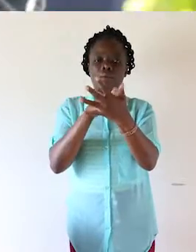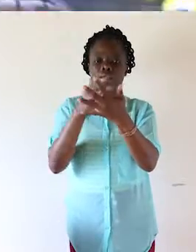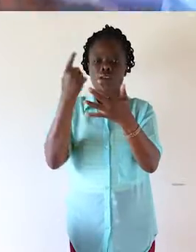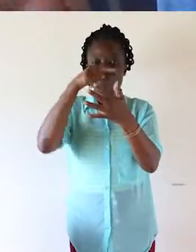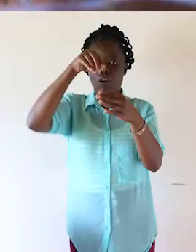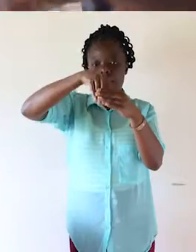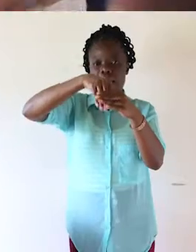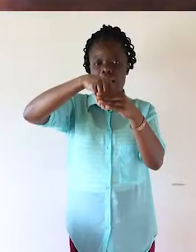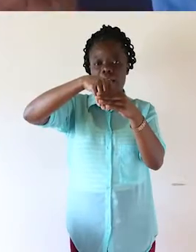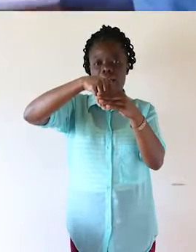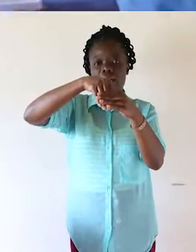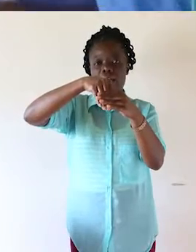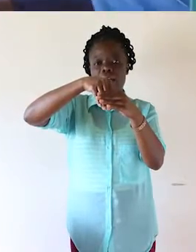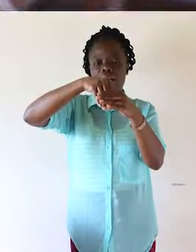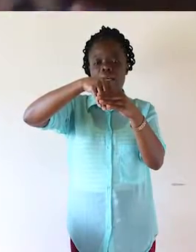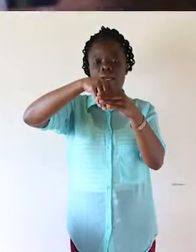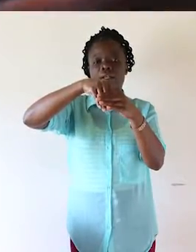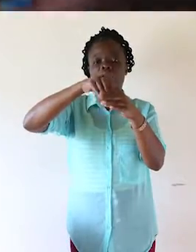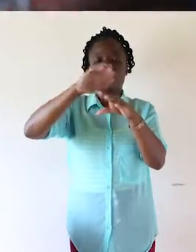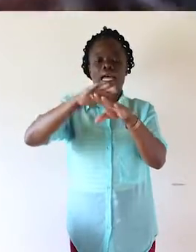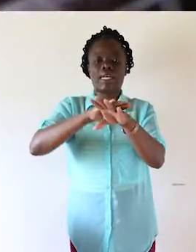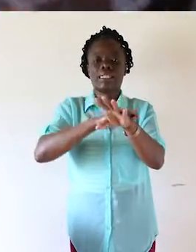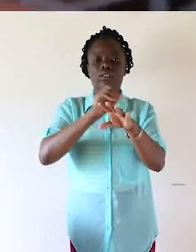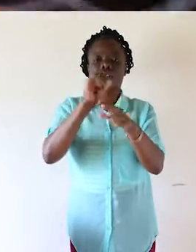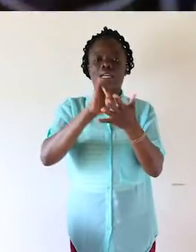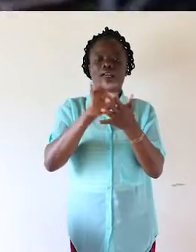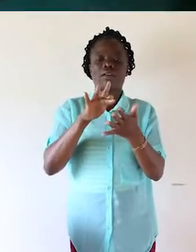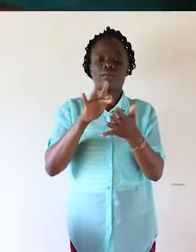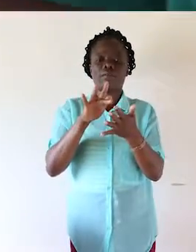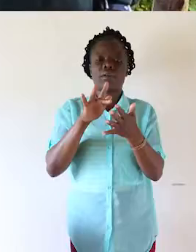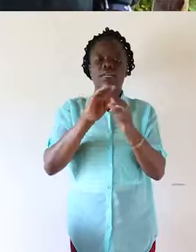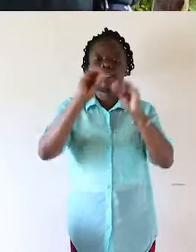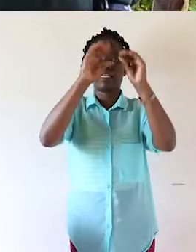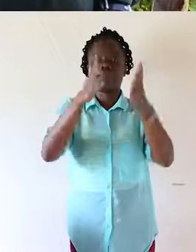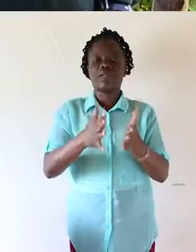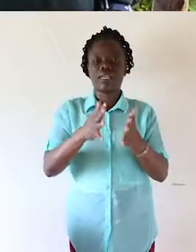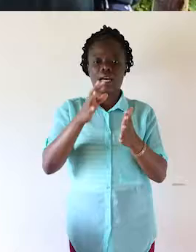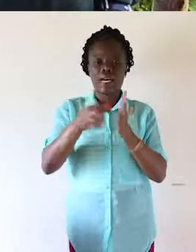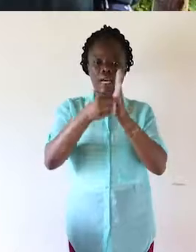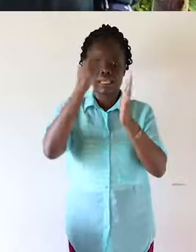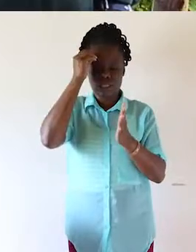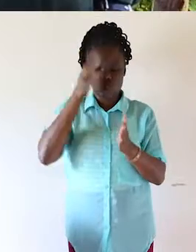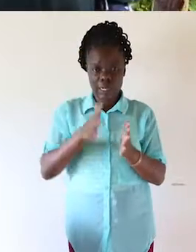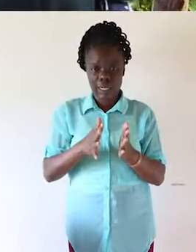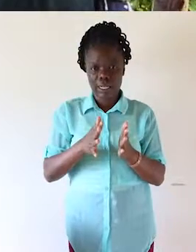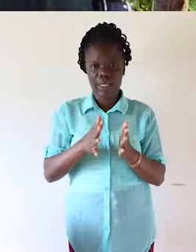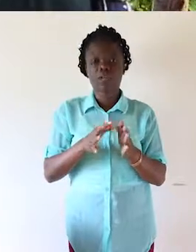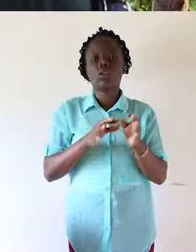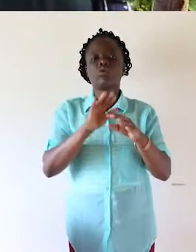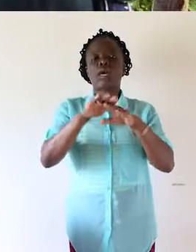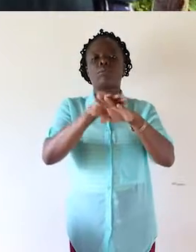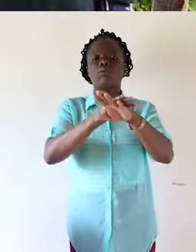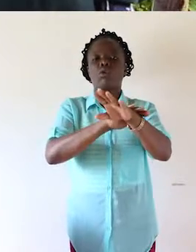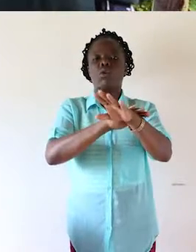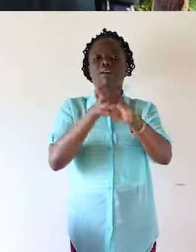gauge. So touch it so that you can feel it. There it is. The intervener guides the learner